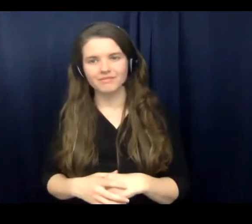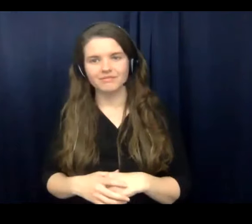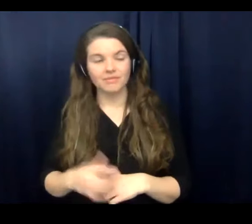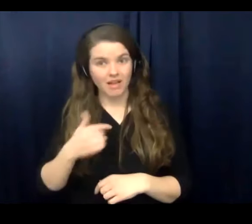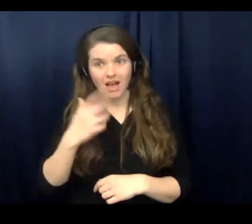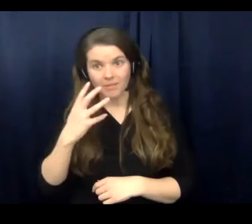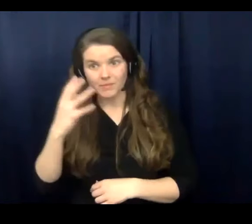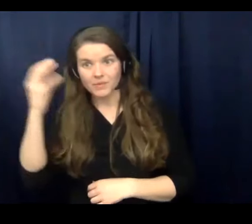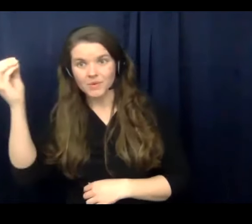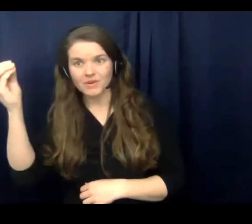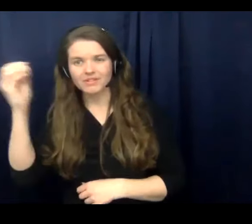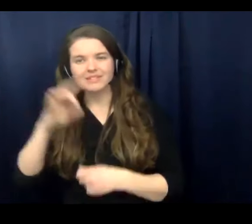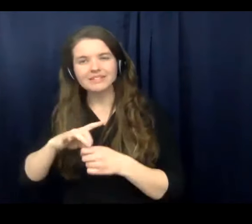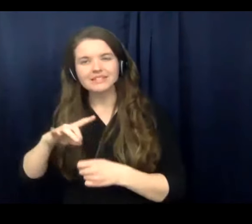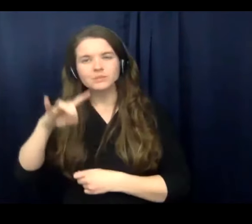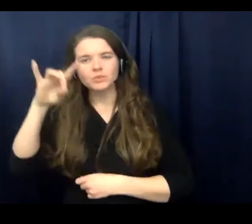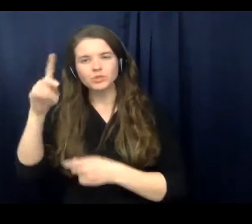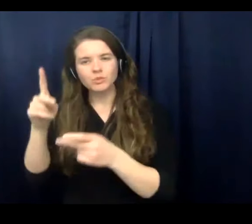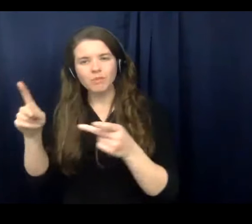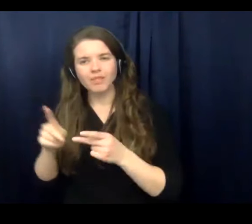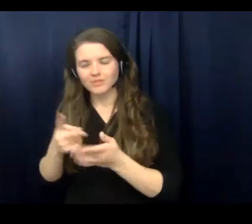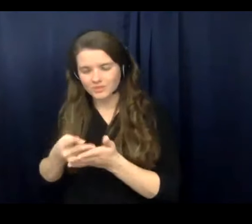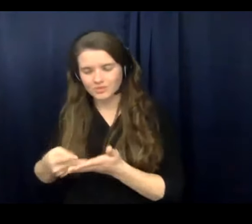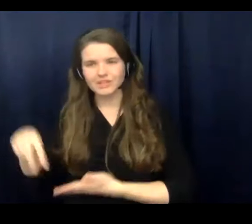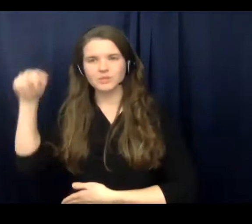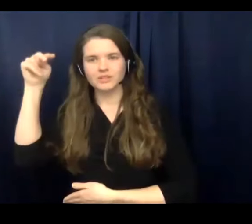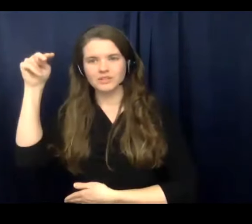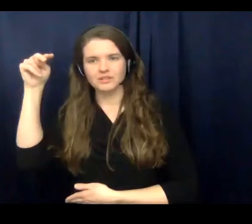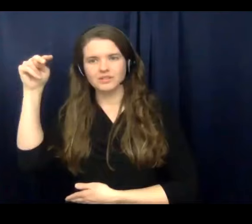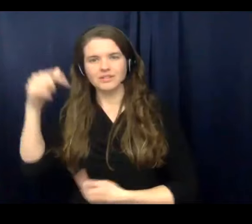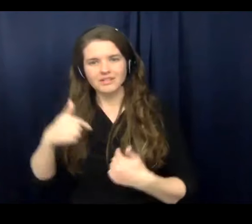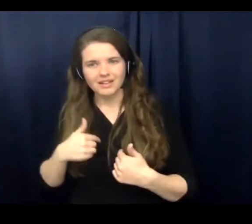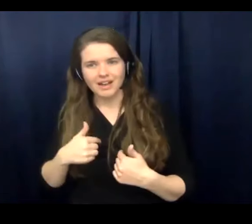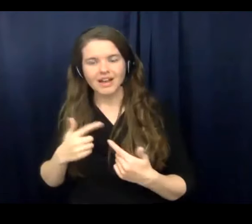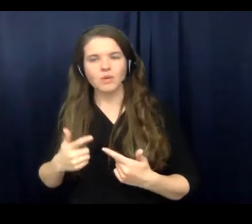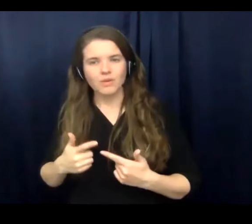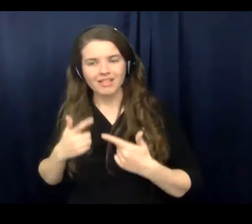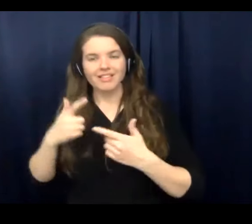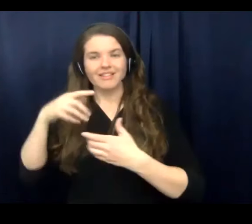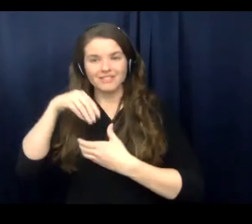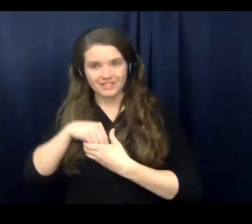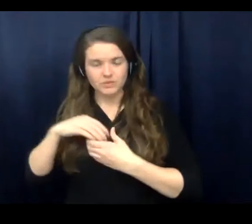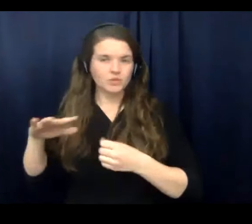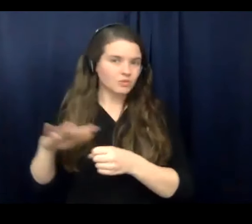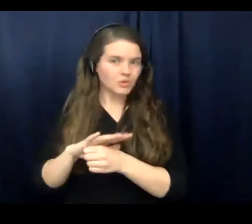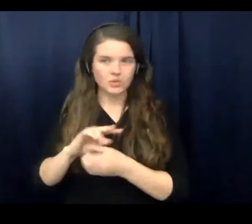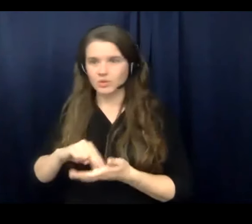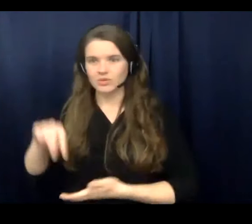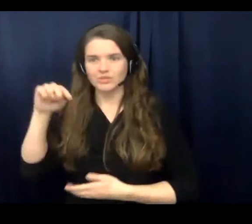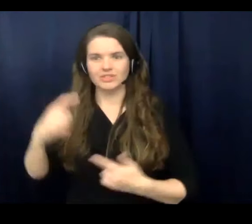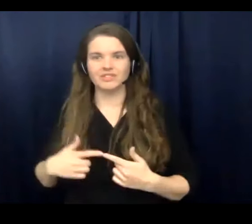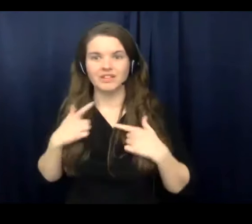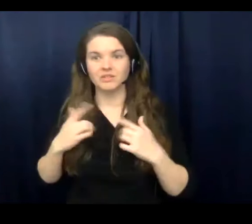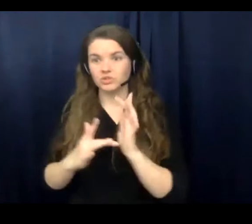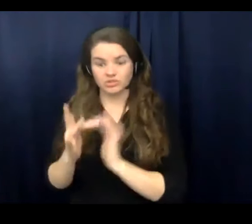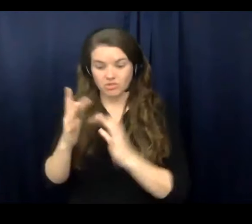going is a spiritual place of resurrection. I'm going to be living in full resurrection life. Jesus already had it.